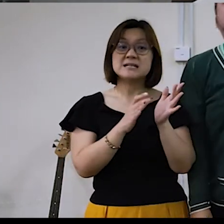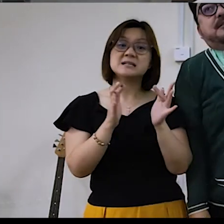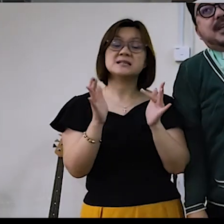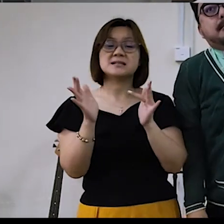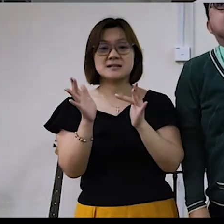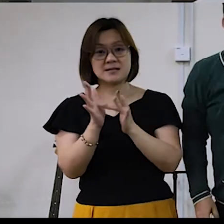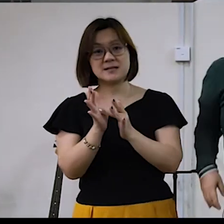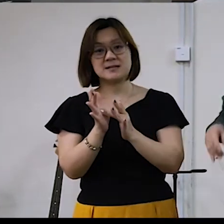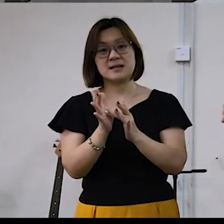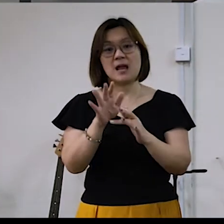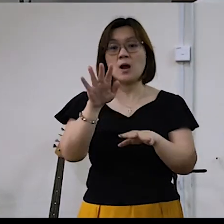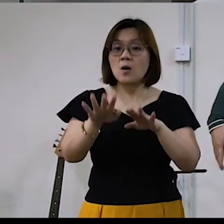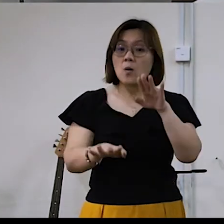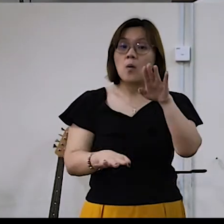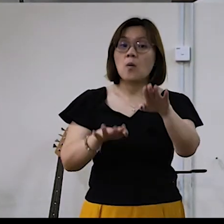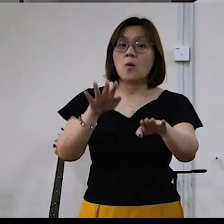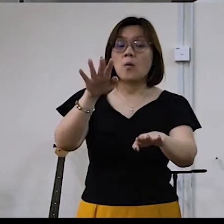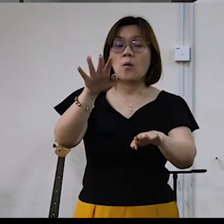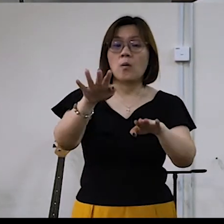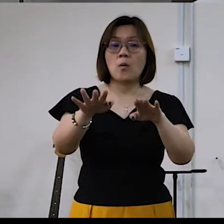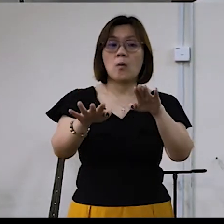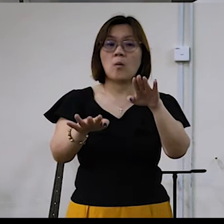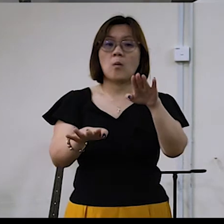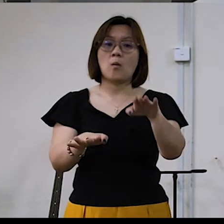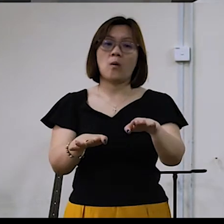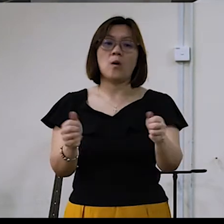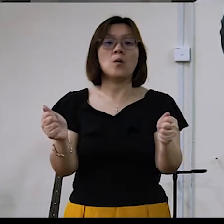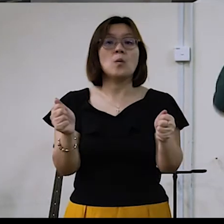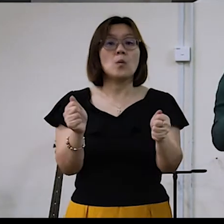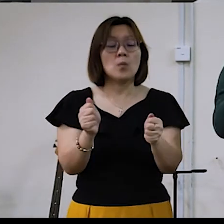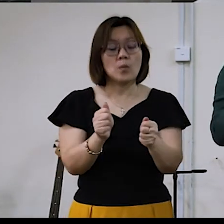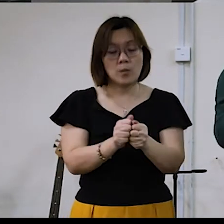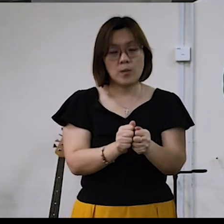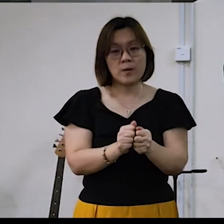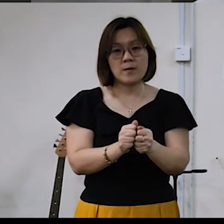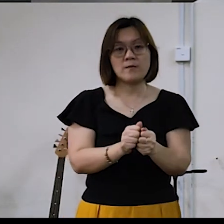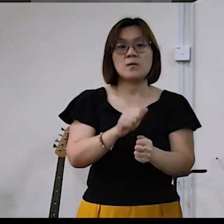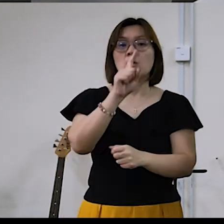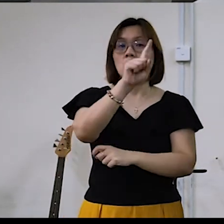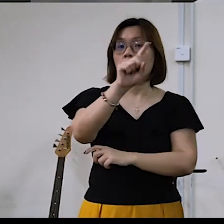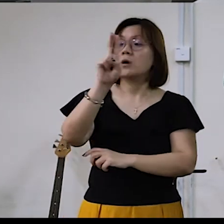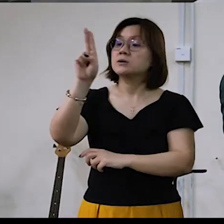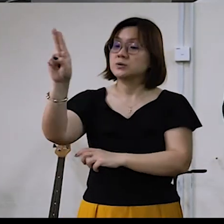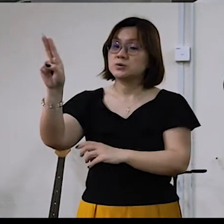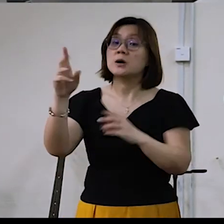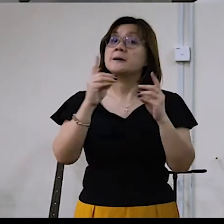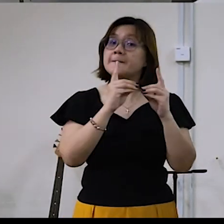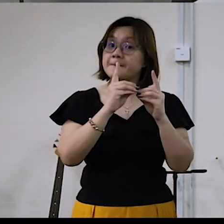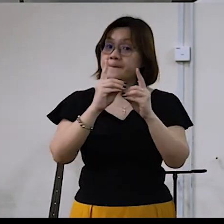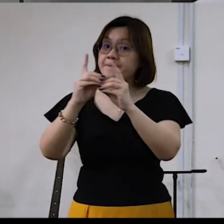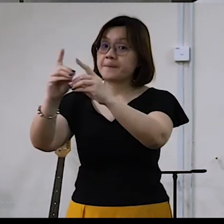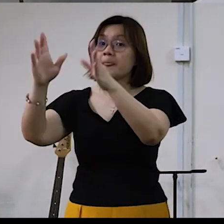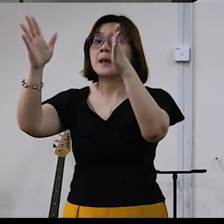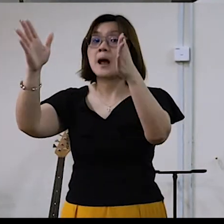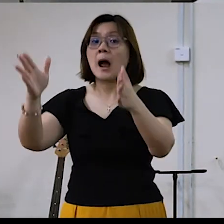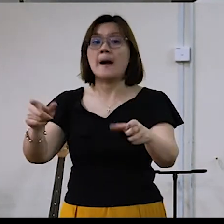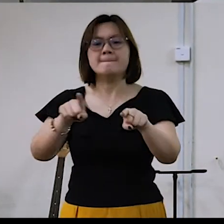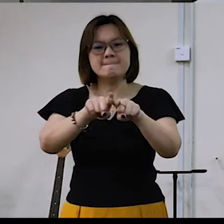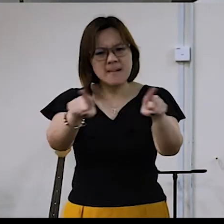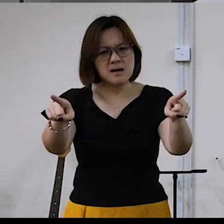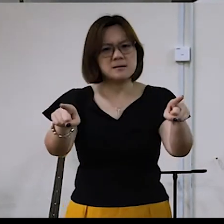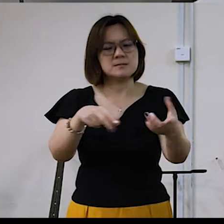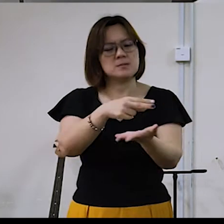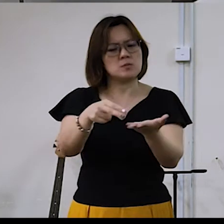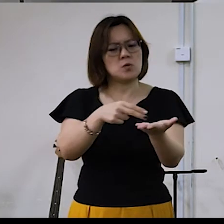can walk with them, but the Holy Spirit is not beside us. The Holy Spirit is inside of us. We are so intimate with the Holy Spirit. Who can say amen?